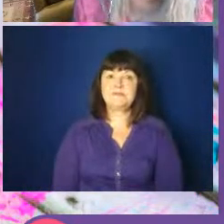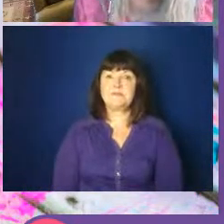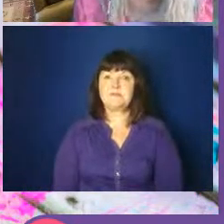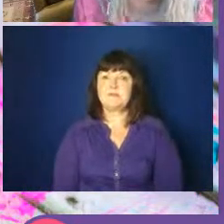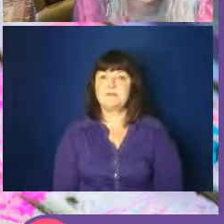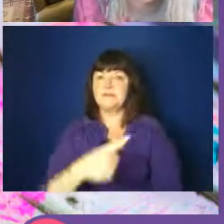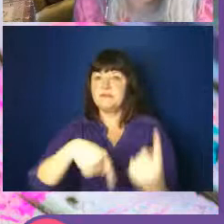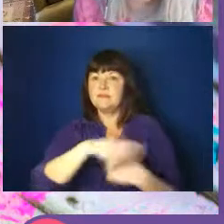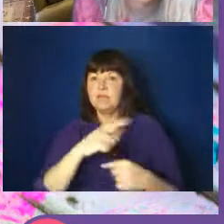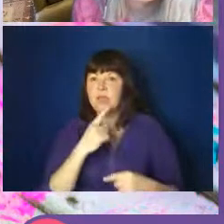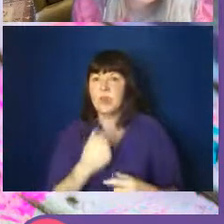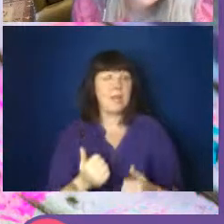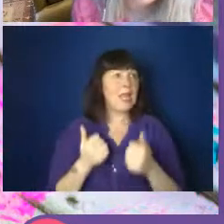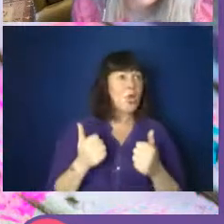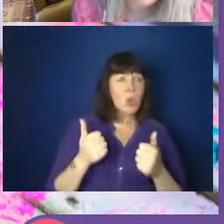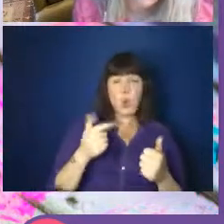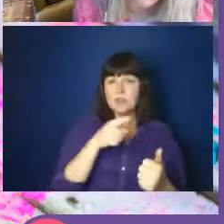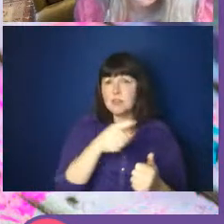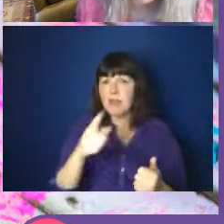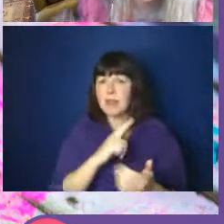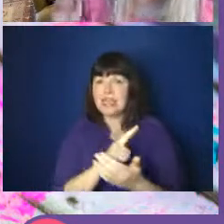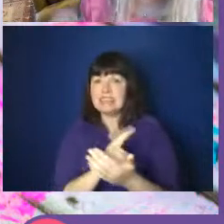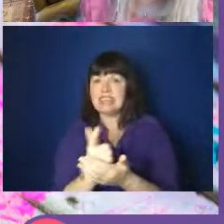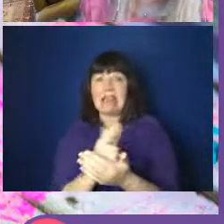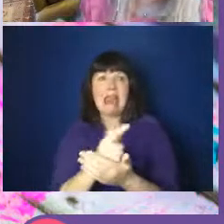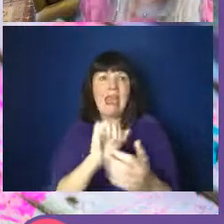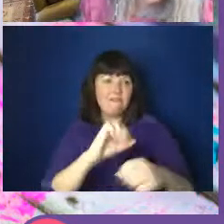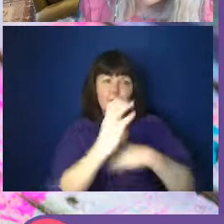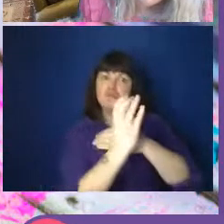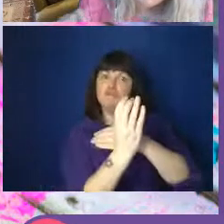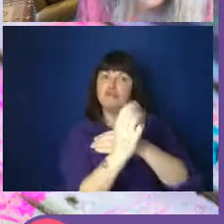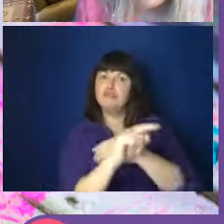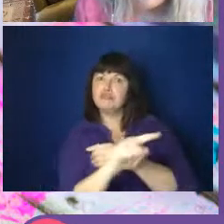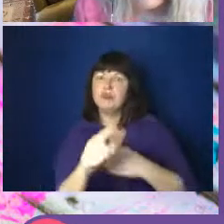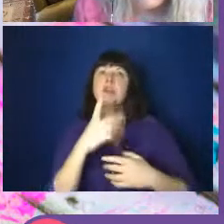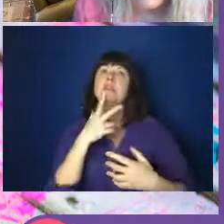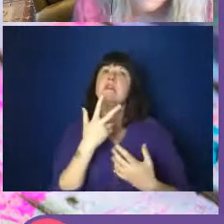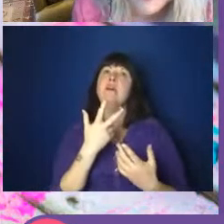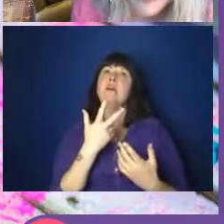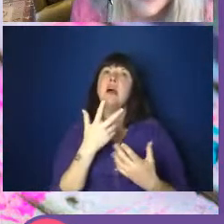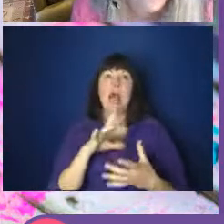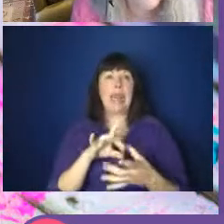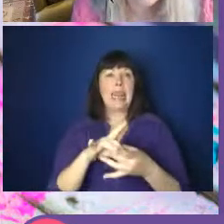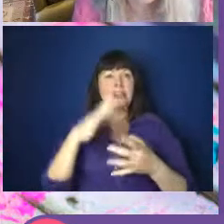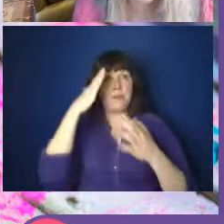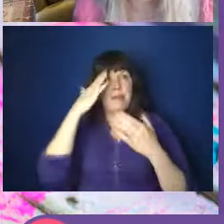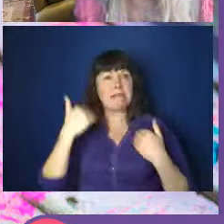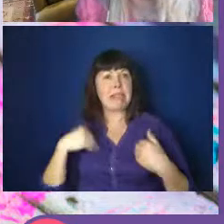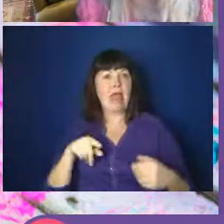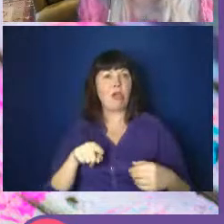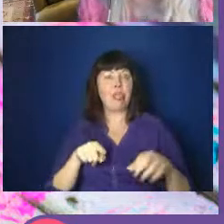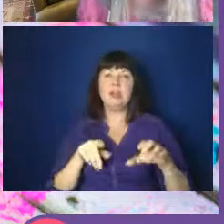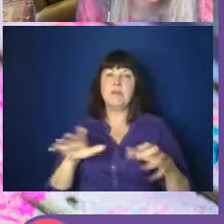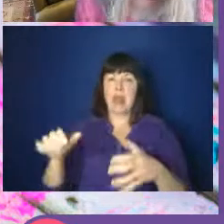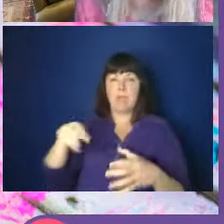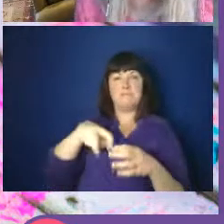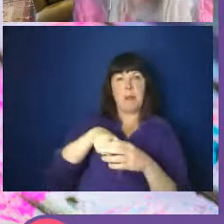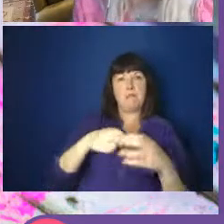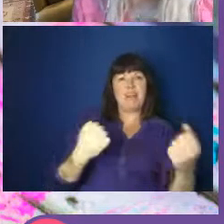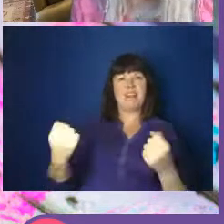for positive mental health and you could just get in your car and be like, can you just drive me there, please? That would be so much